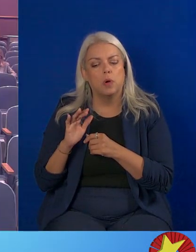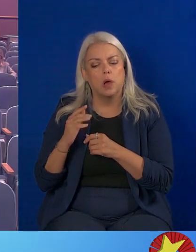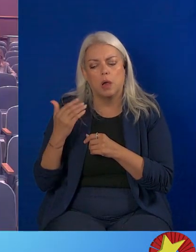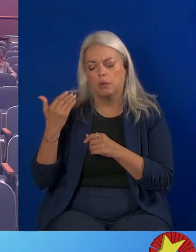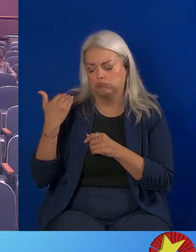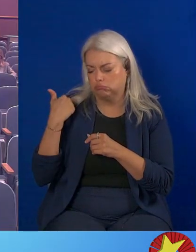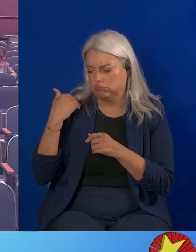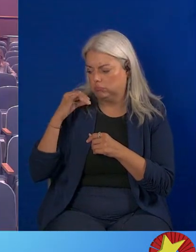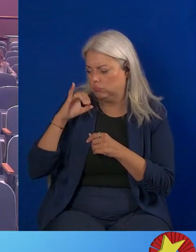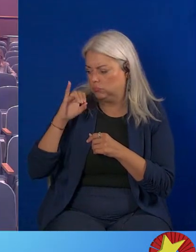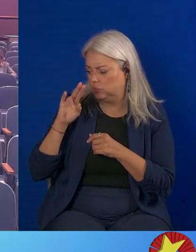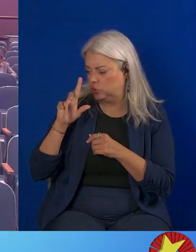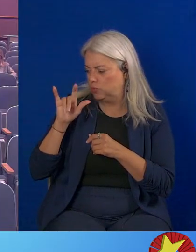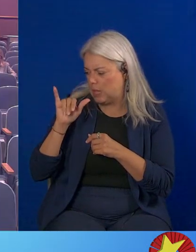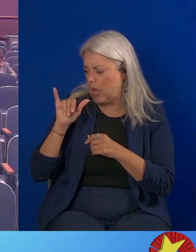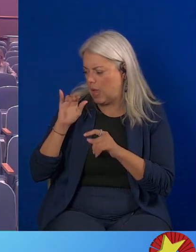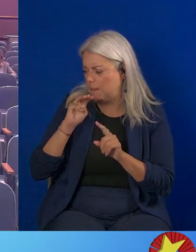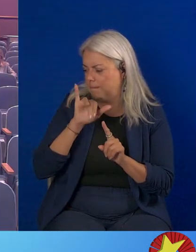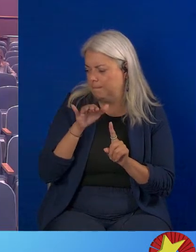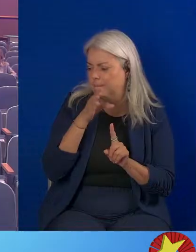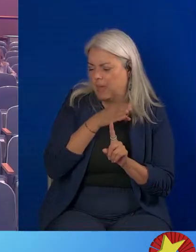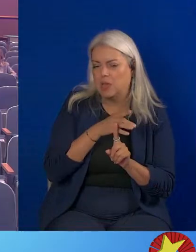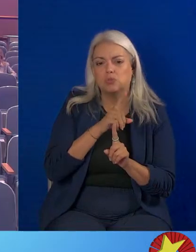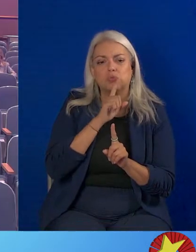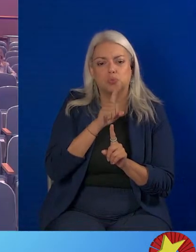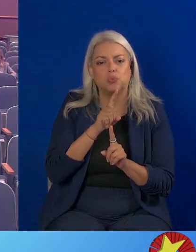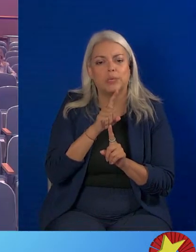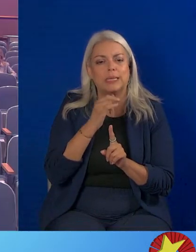July and May, and so technically this is actually